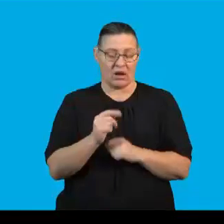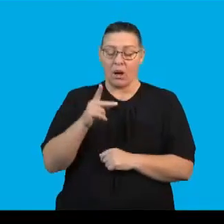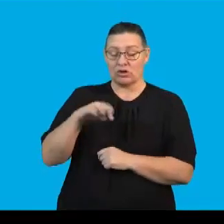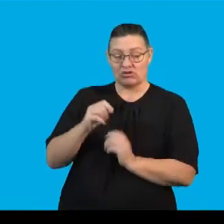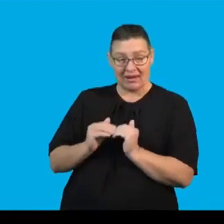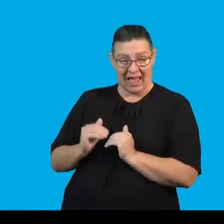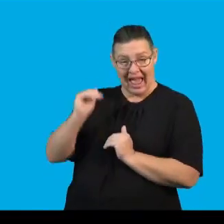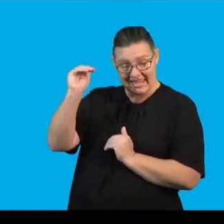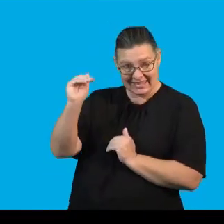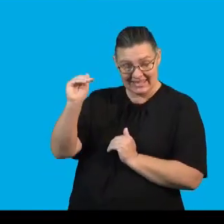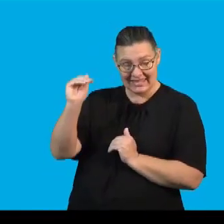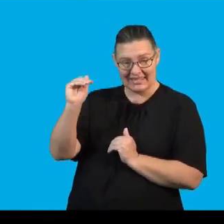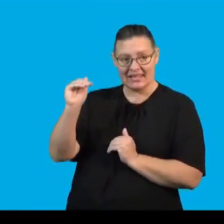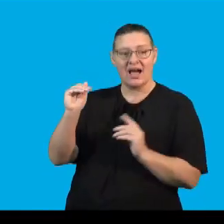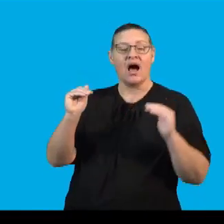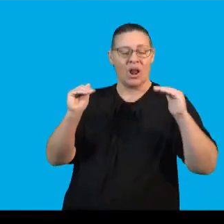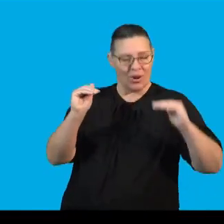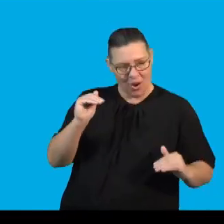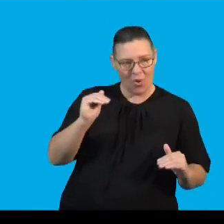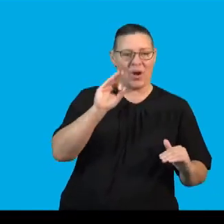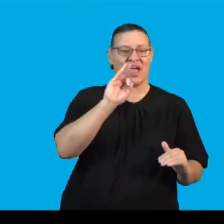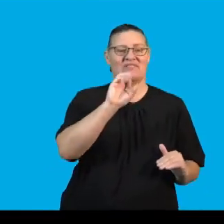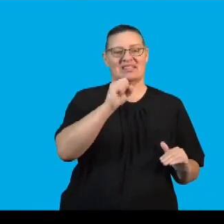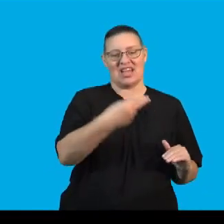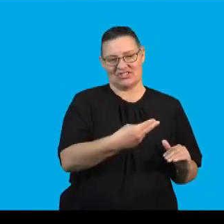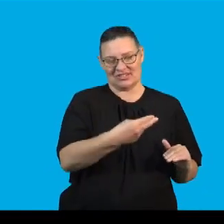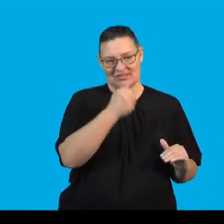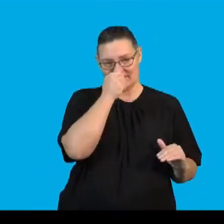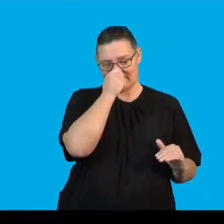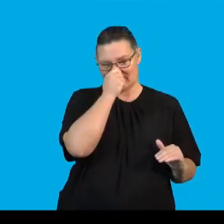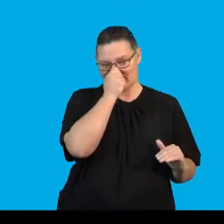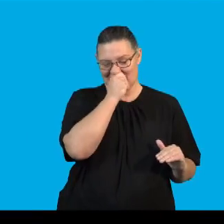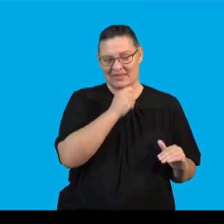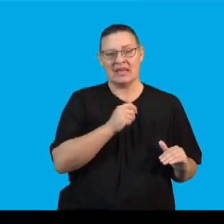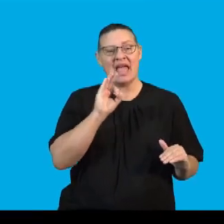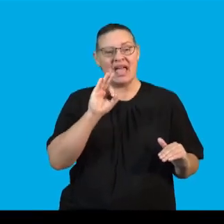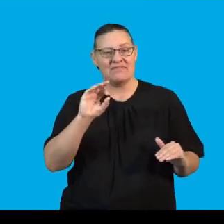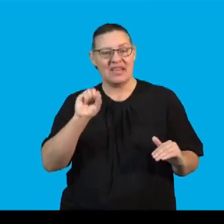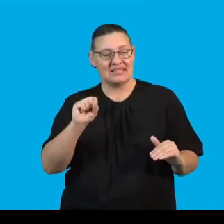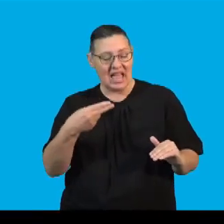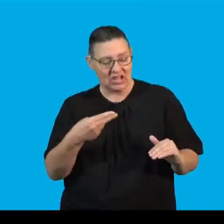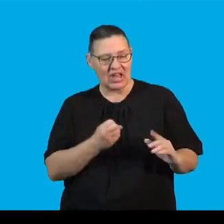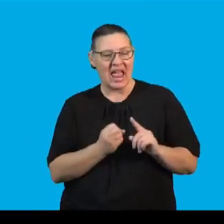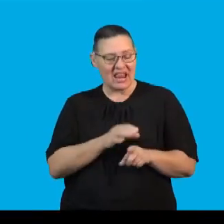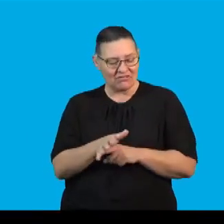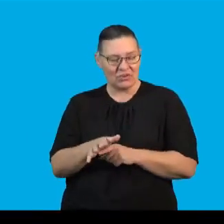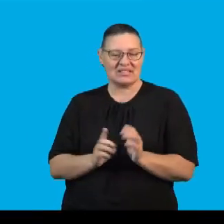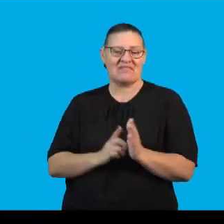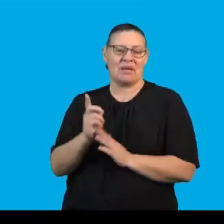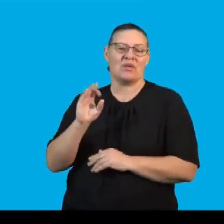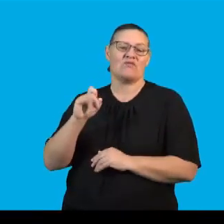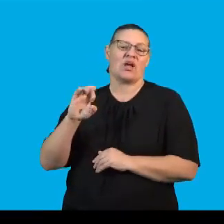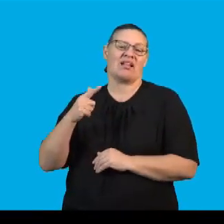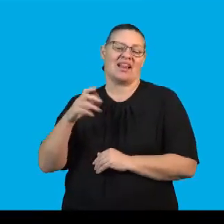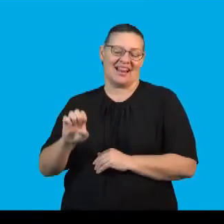progesterone, the lower the FSH. FSH which influences the development of